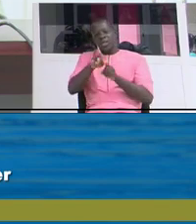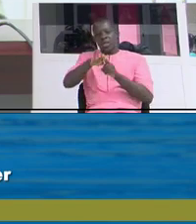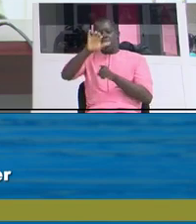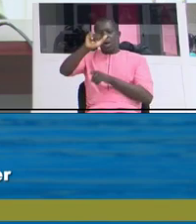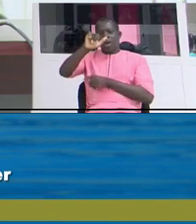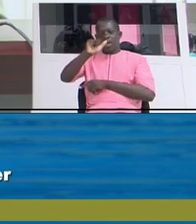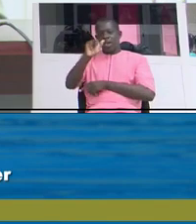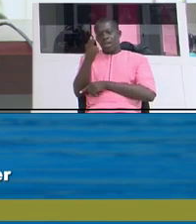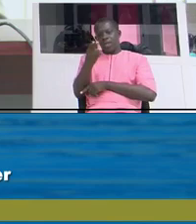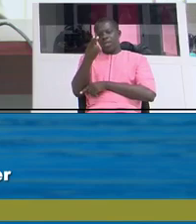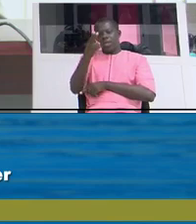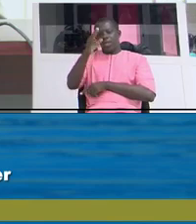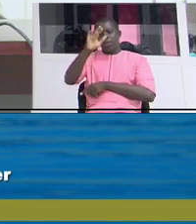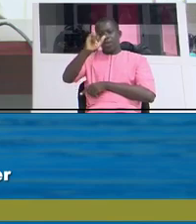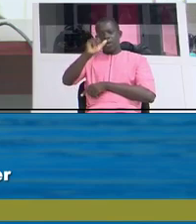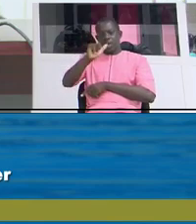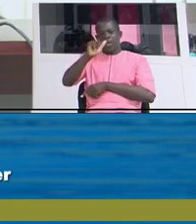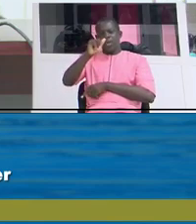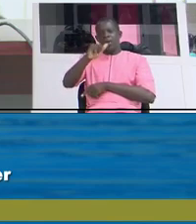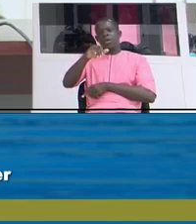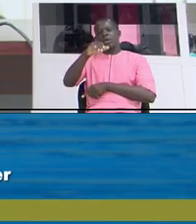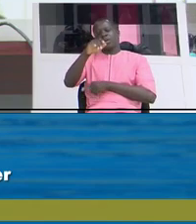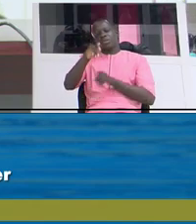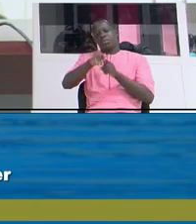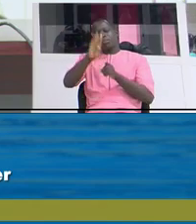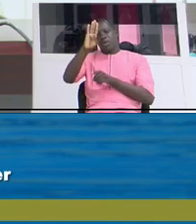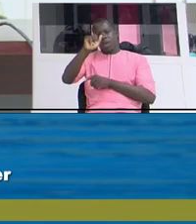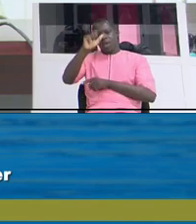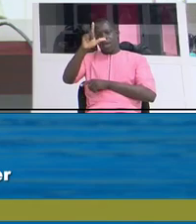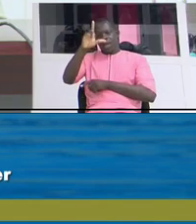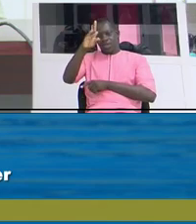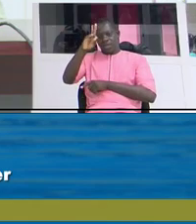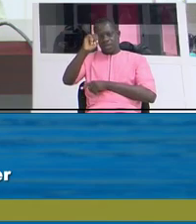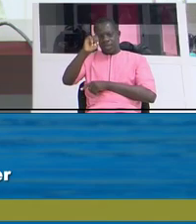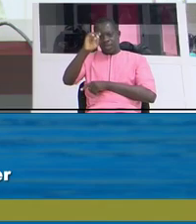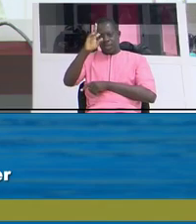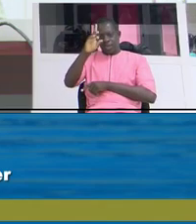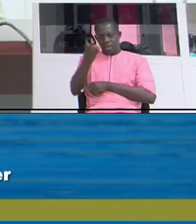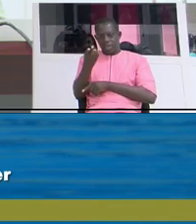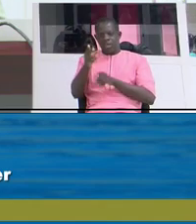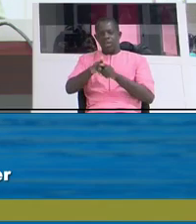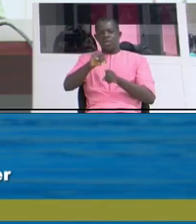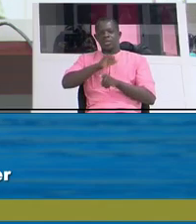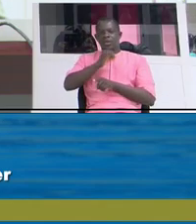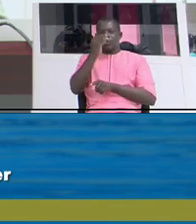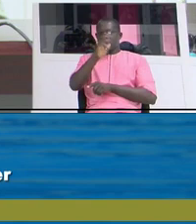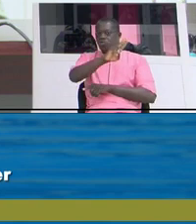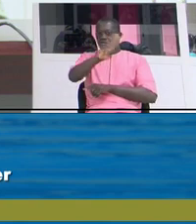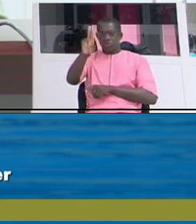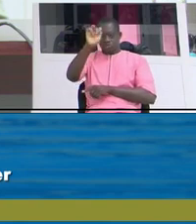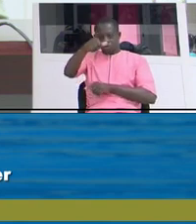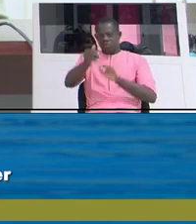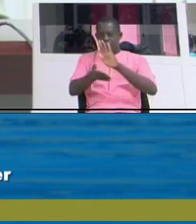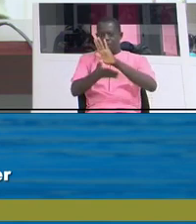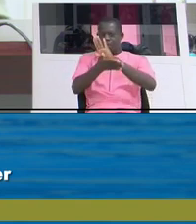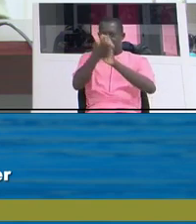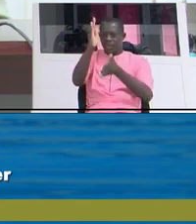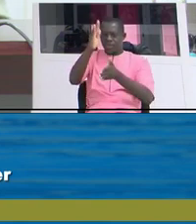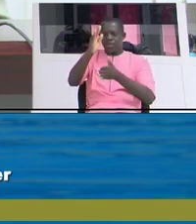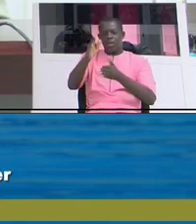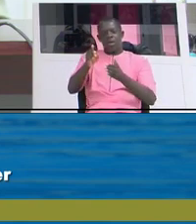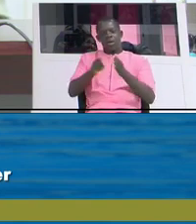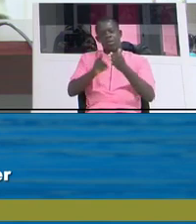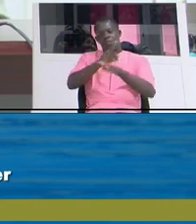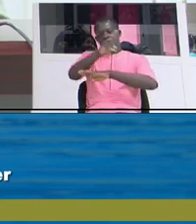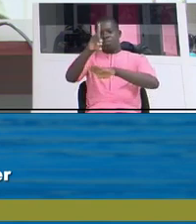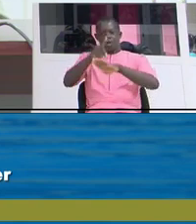Balde. Abota Fuladu Tabanani. From Fuladu Tabanani. Akonyo koyeta tambila janna. He told me you will not pass this. Mang silo